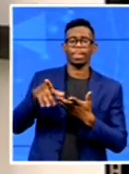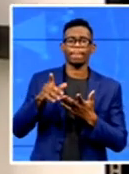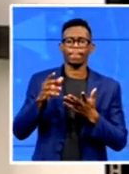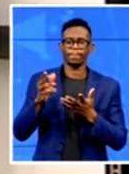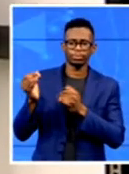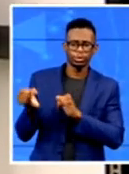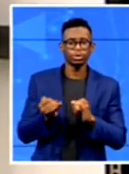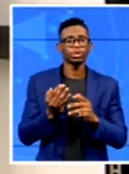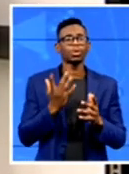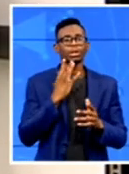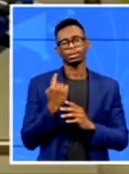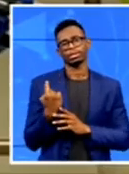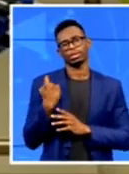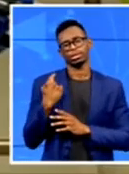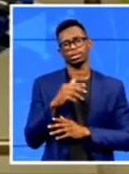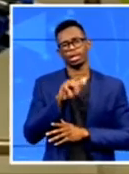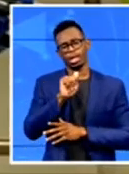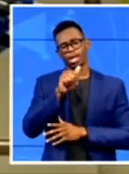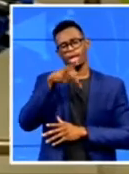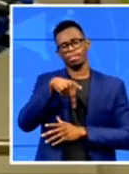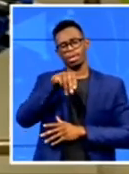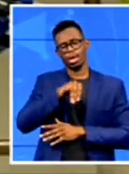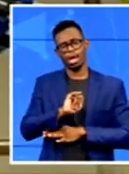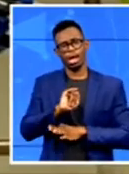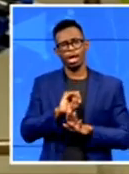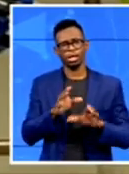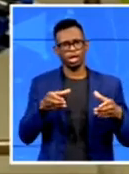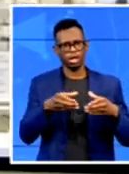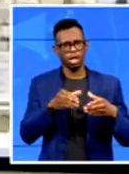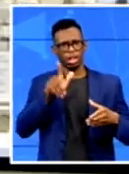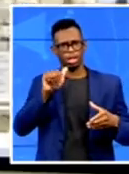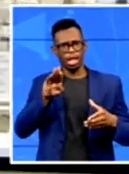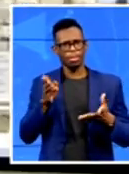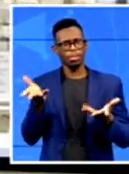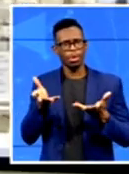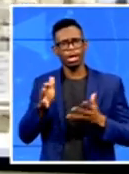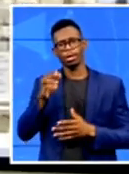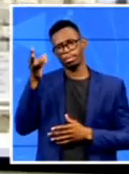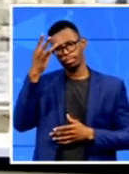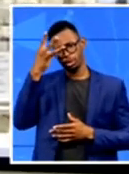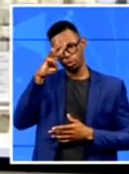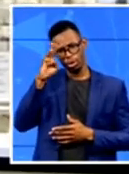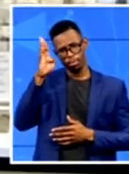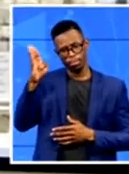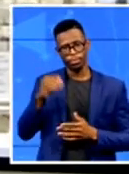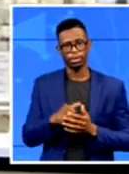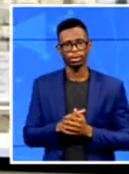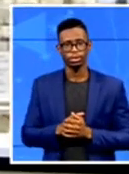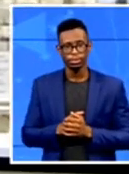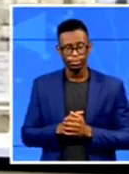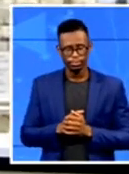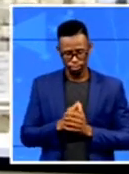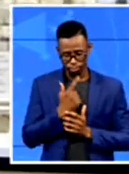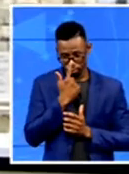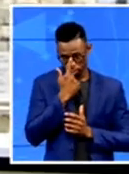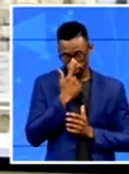Cluster Technology Development Laboratory in Pretoria. Here we want to make those synthesis technologies commercial.